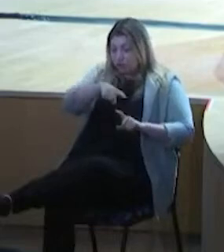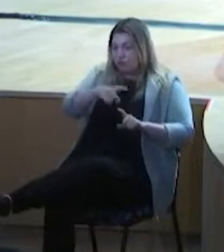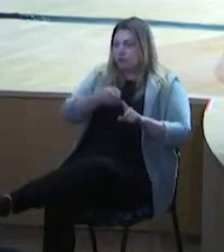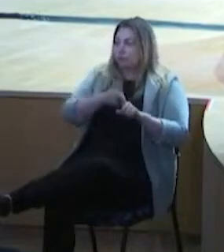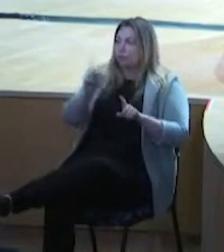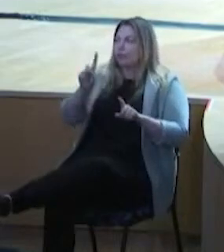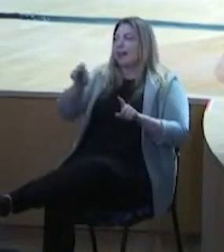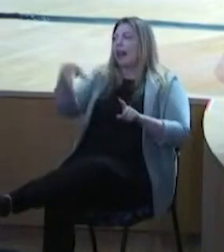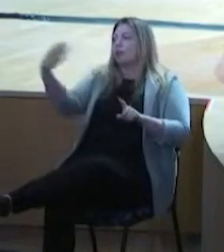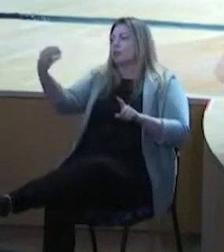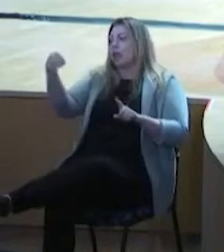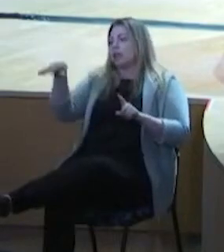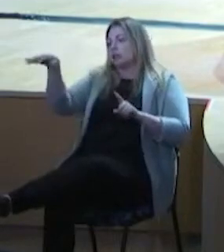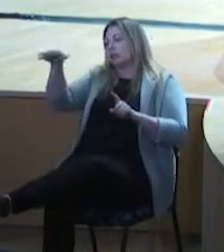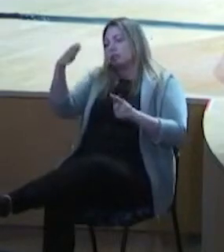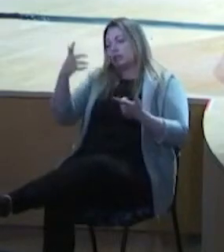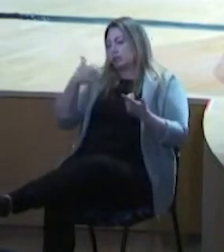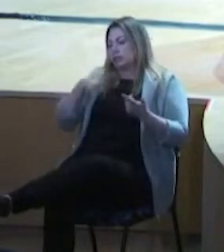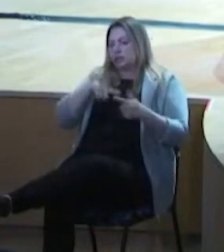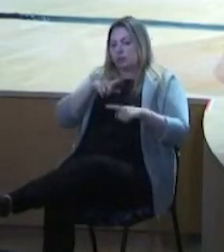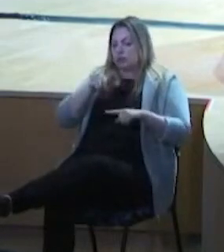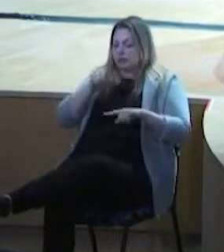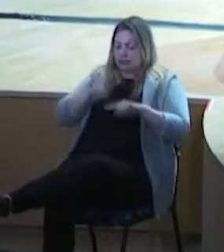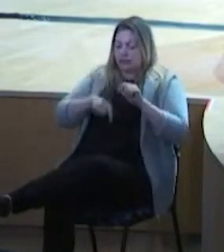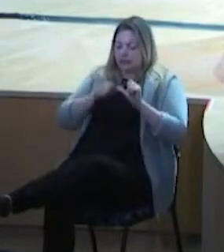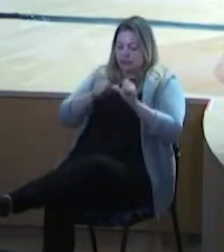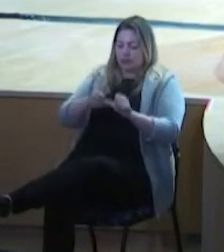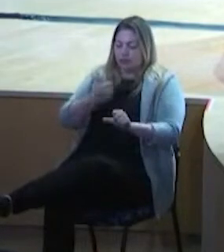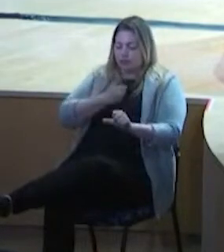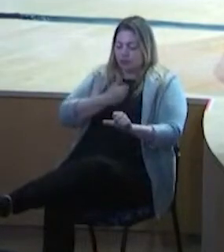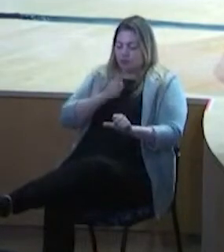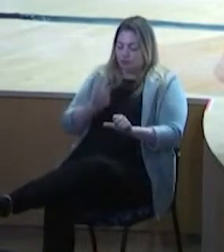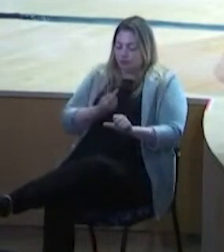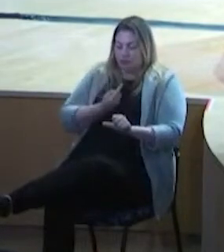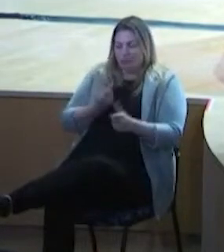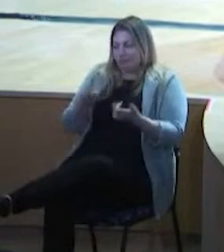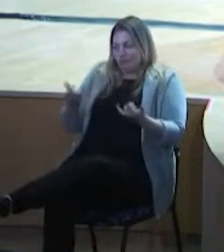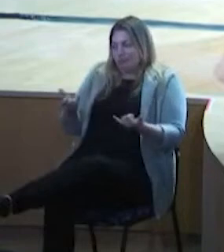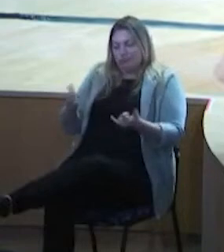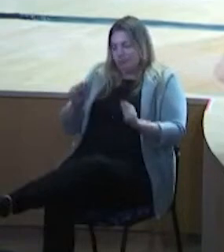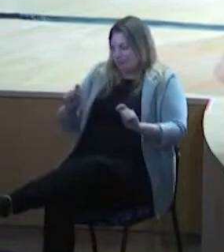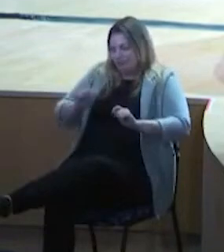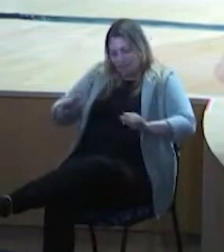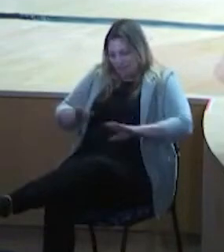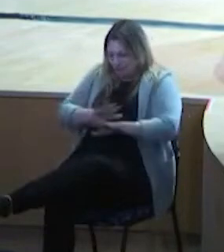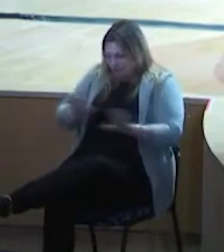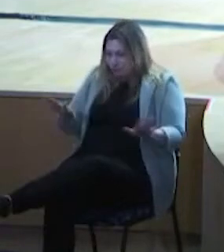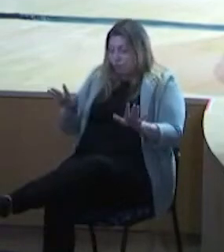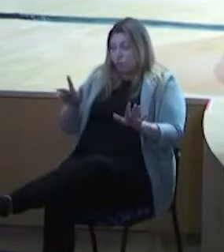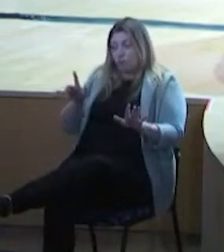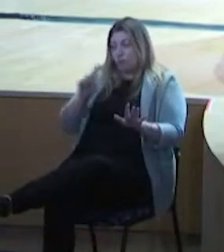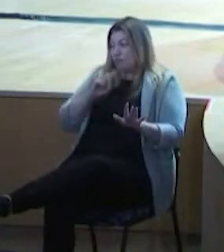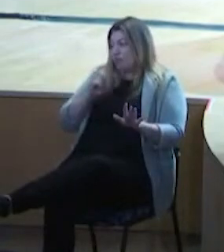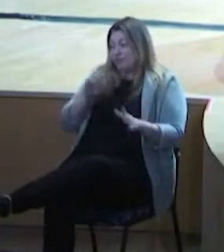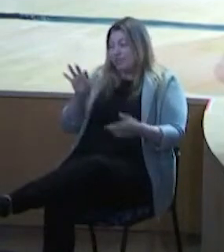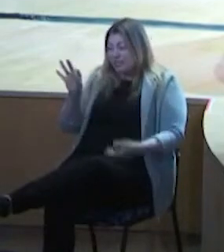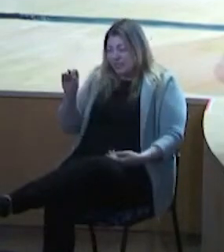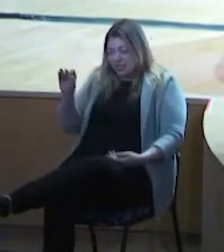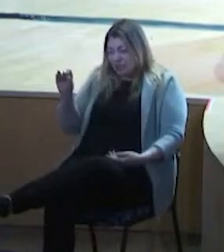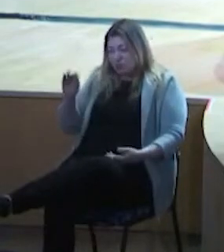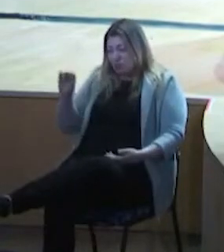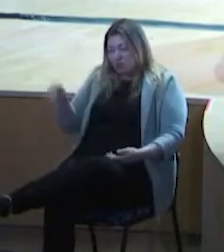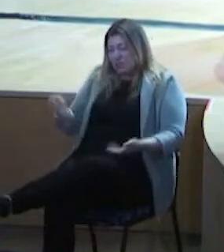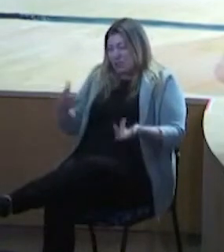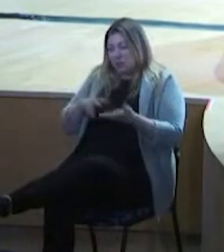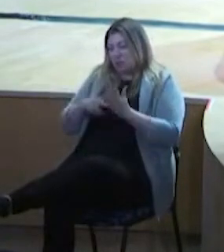outside resources. So we're not self-sustainable at this point at all. And we're very far from it. And,